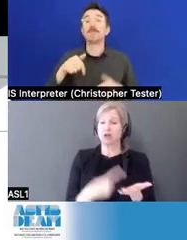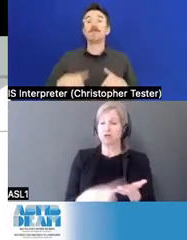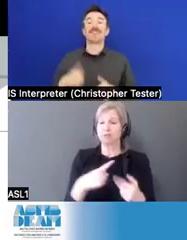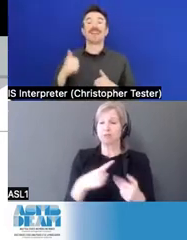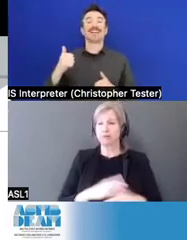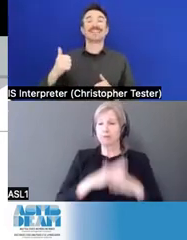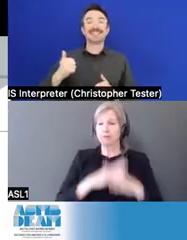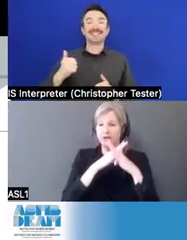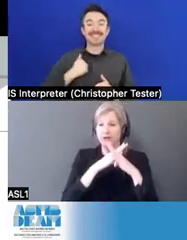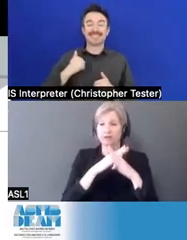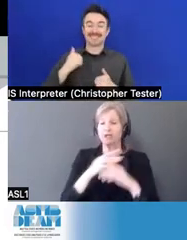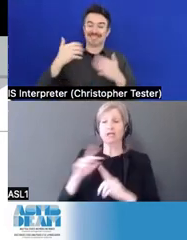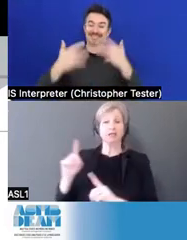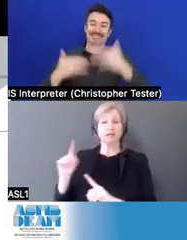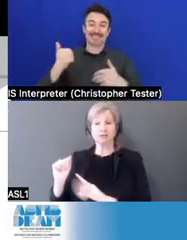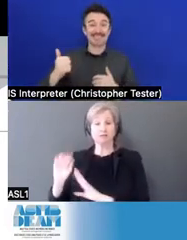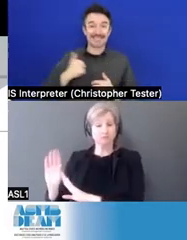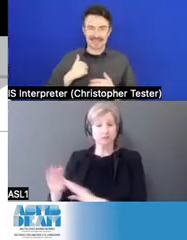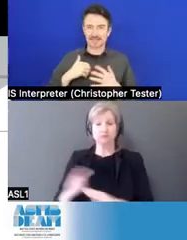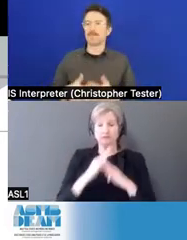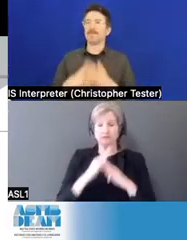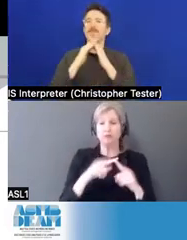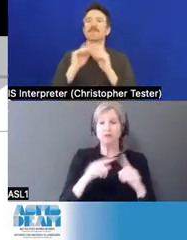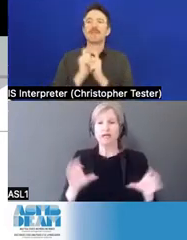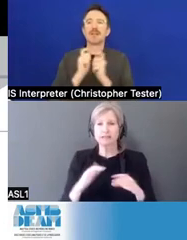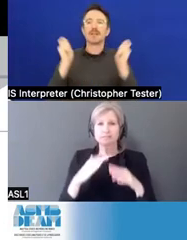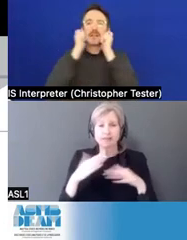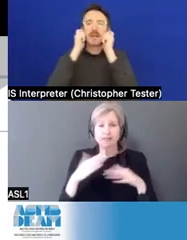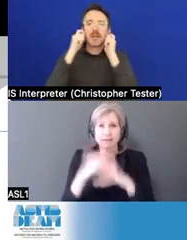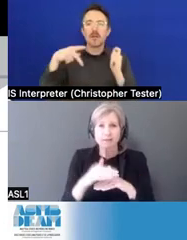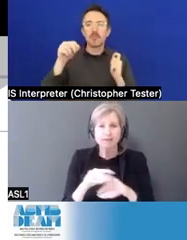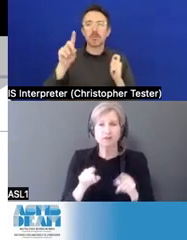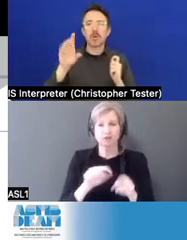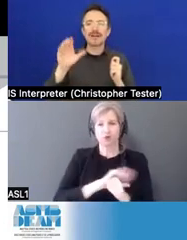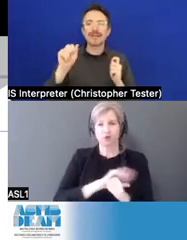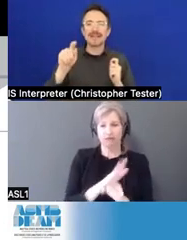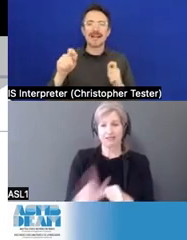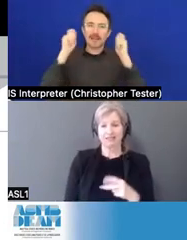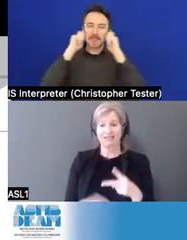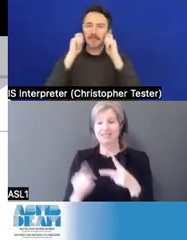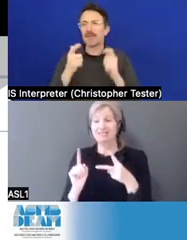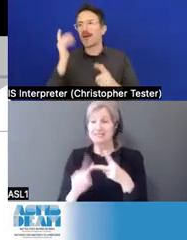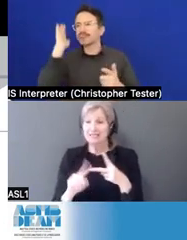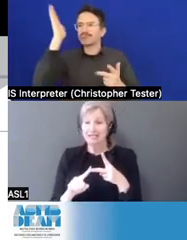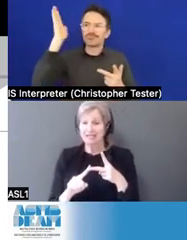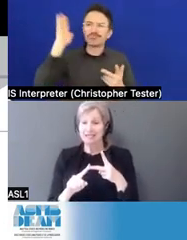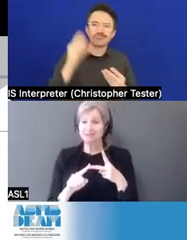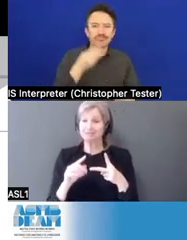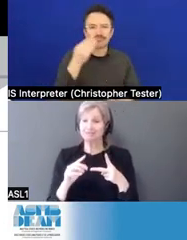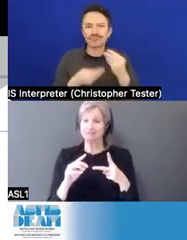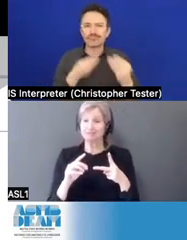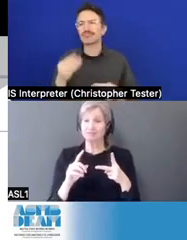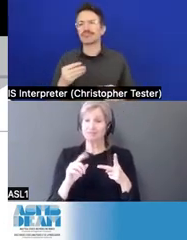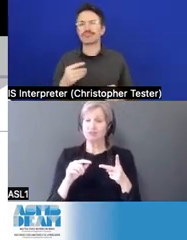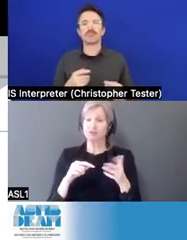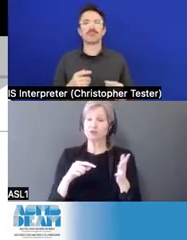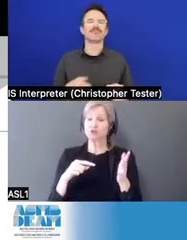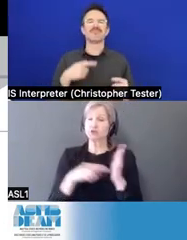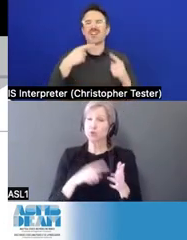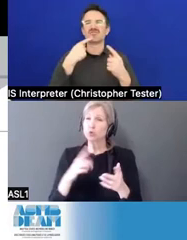the disability, activity limitations, and COVID-19. And the second episode focused on unraveling impacts